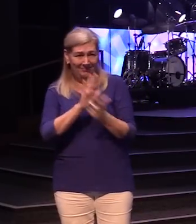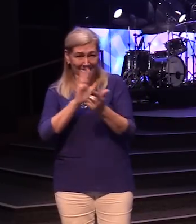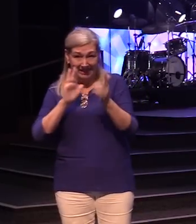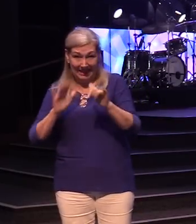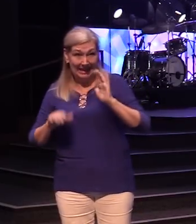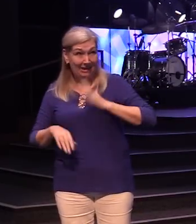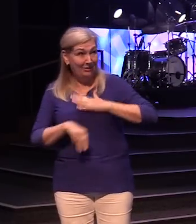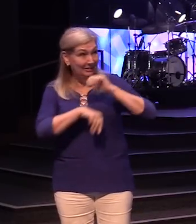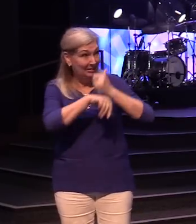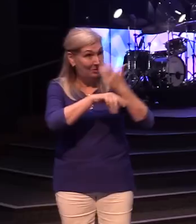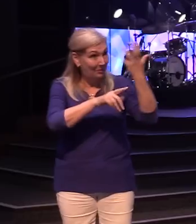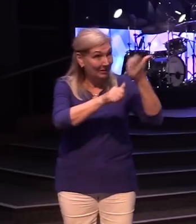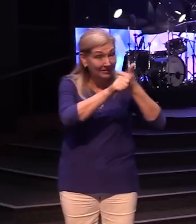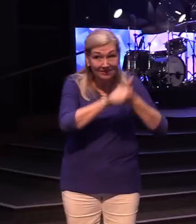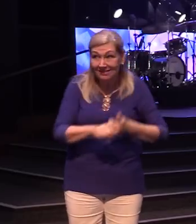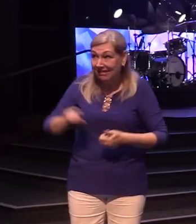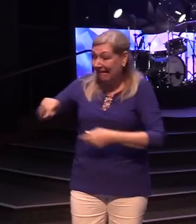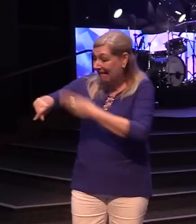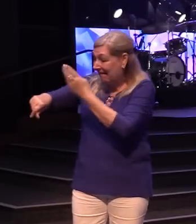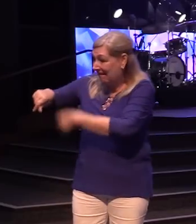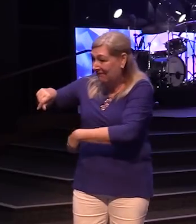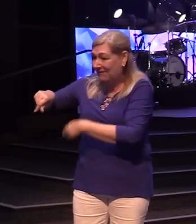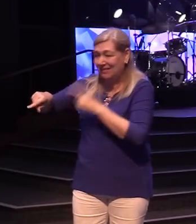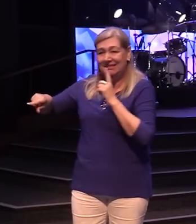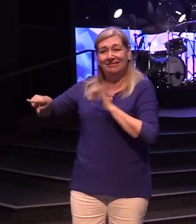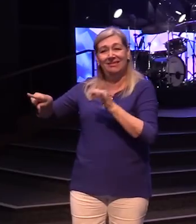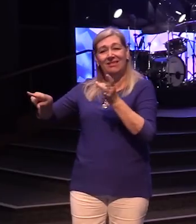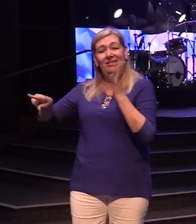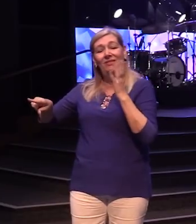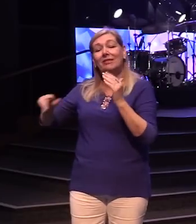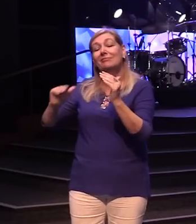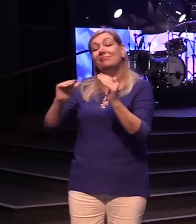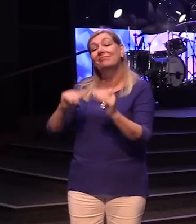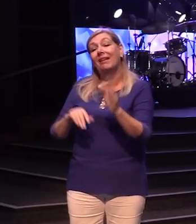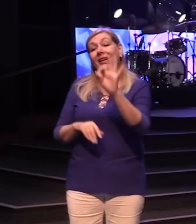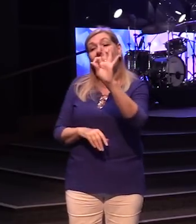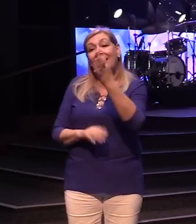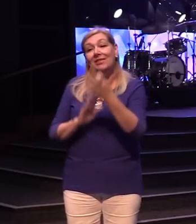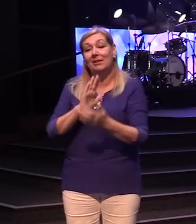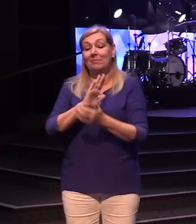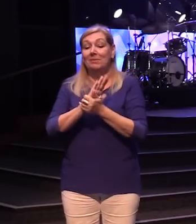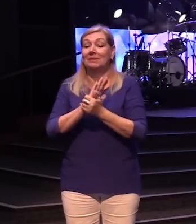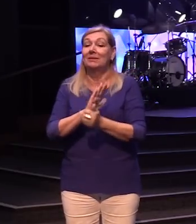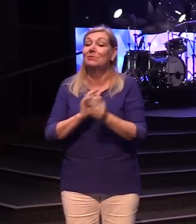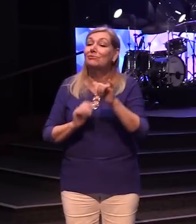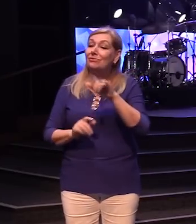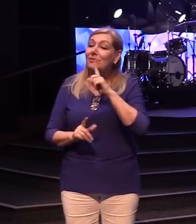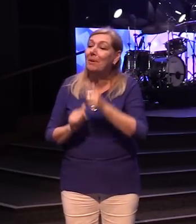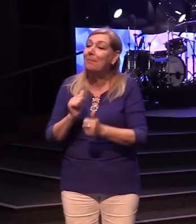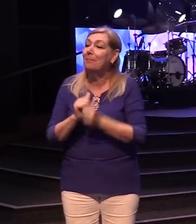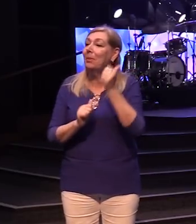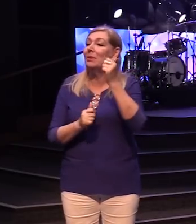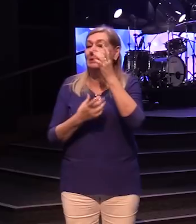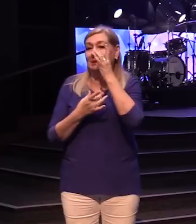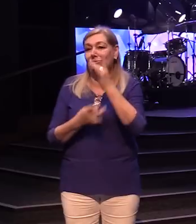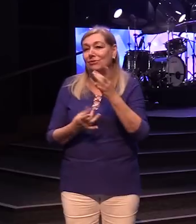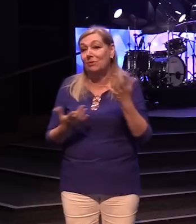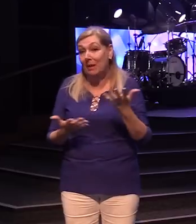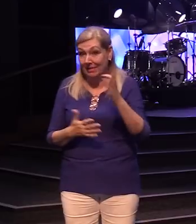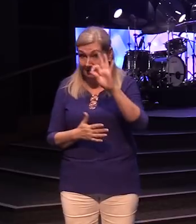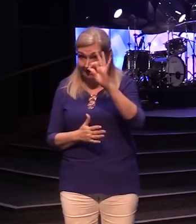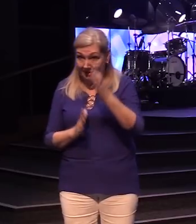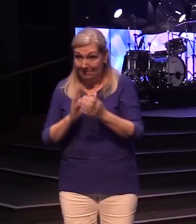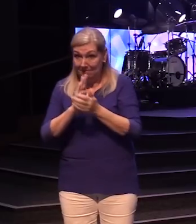country. The Ninth Amendment is the most interesting one of all. The Ninth Amendment to the Constitution